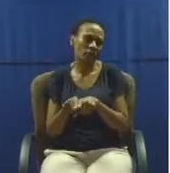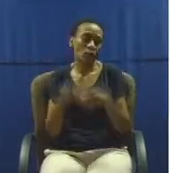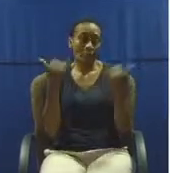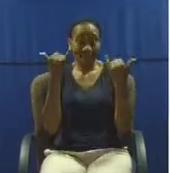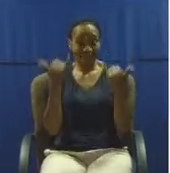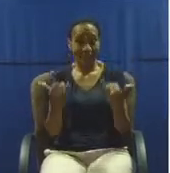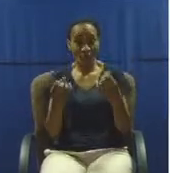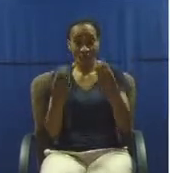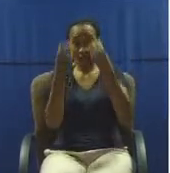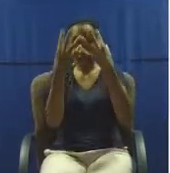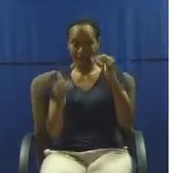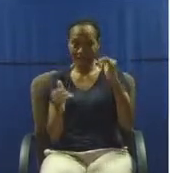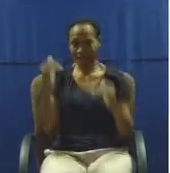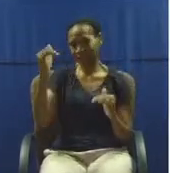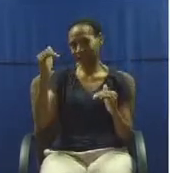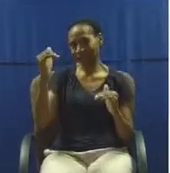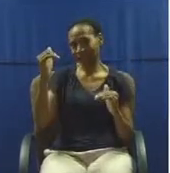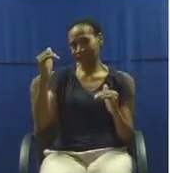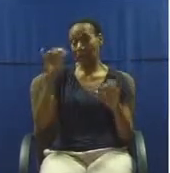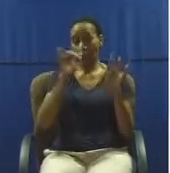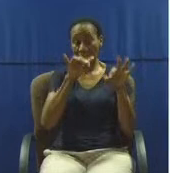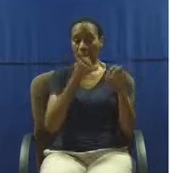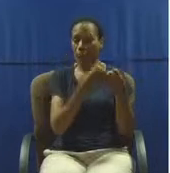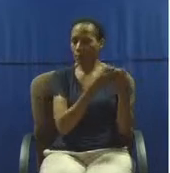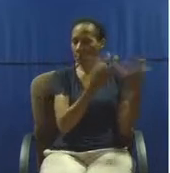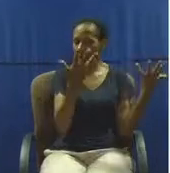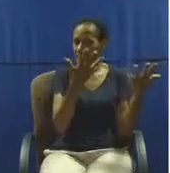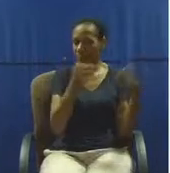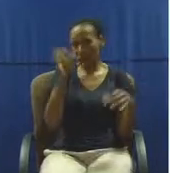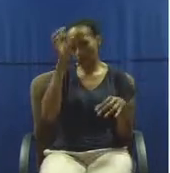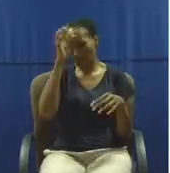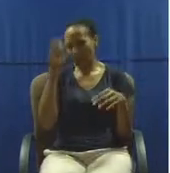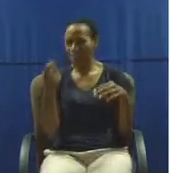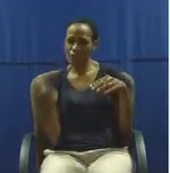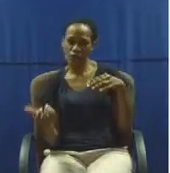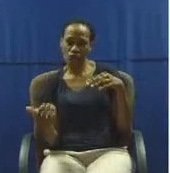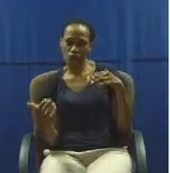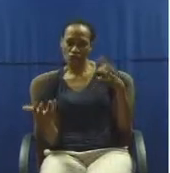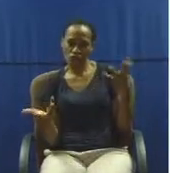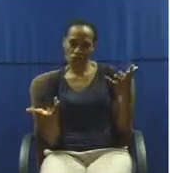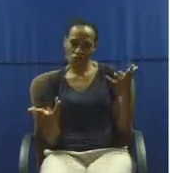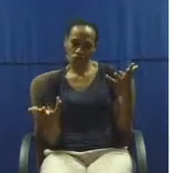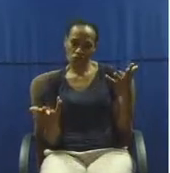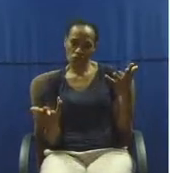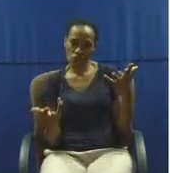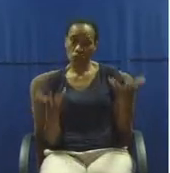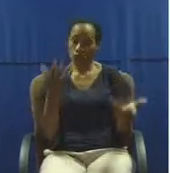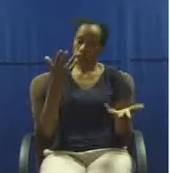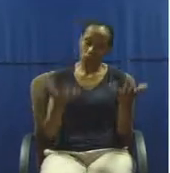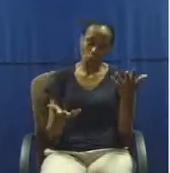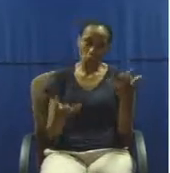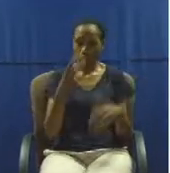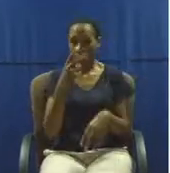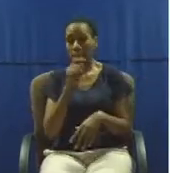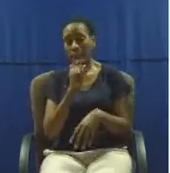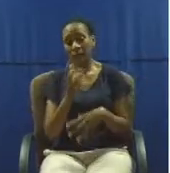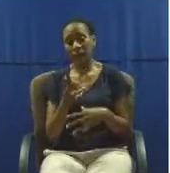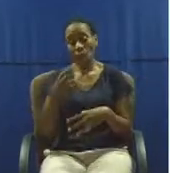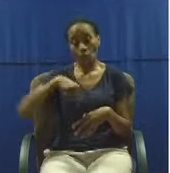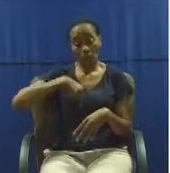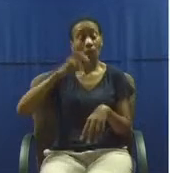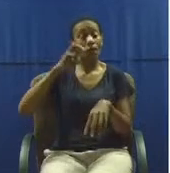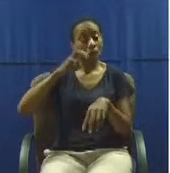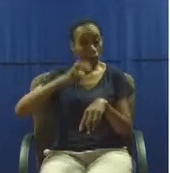has lessened quite a lot, or increased quite a lot on the wrong side, and we therefore